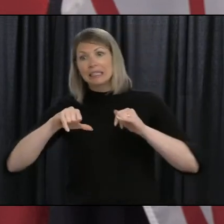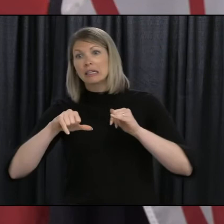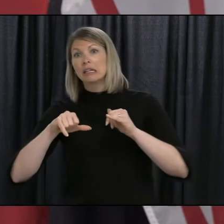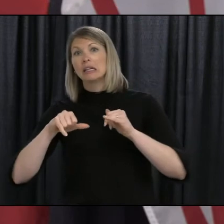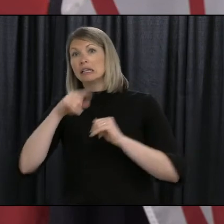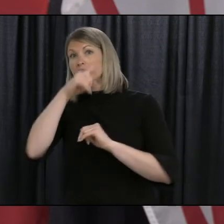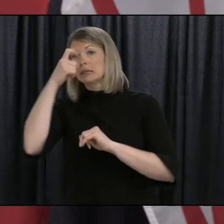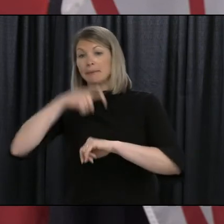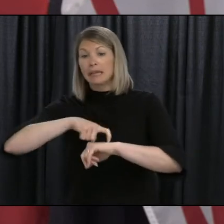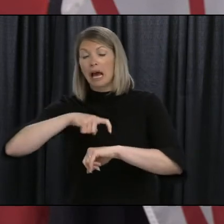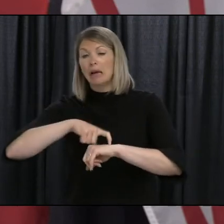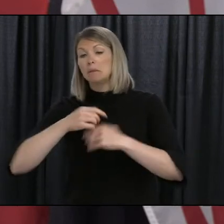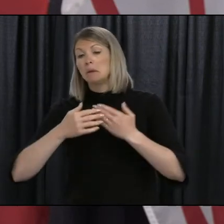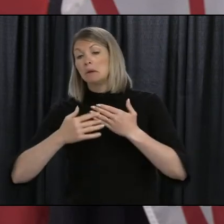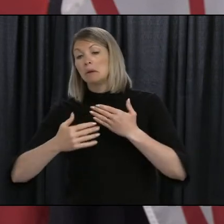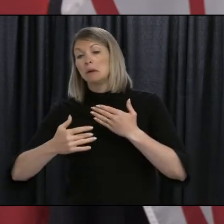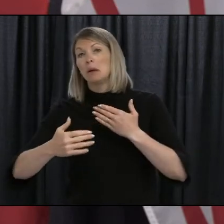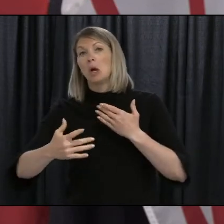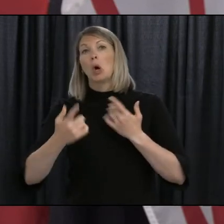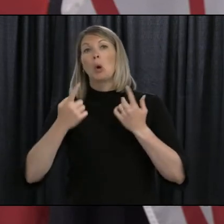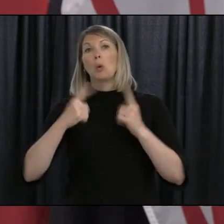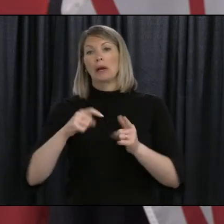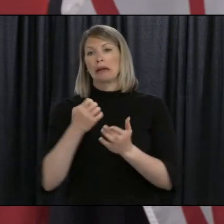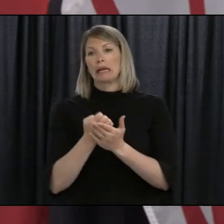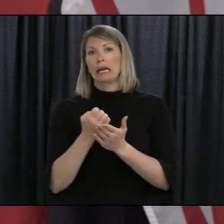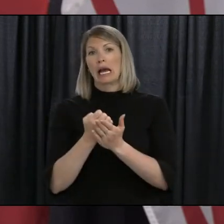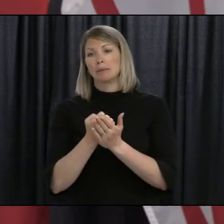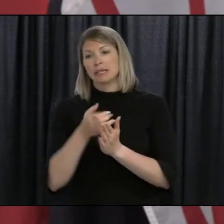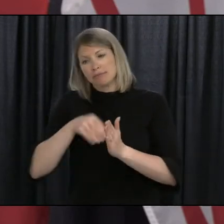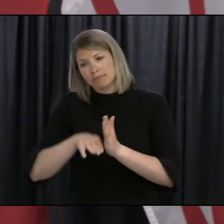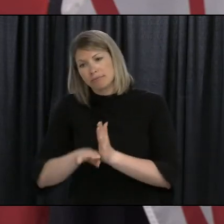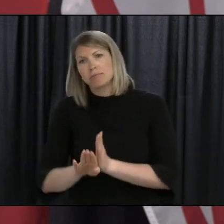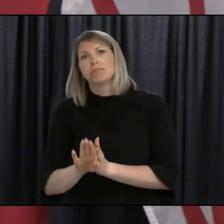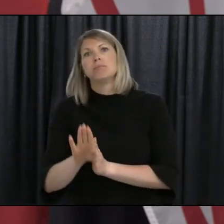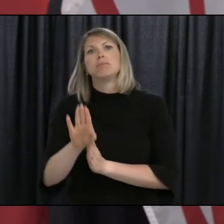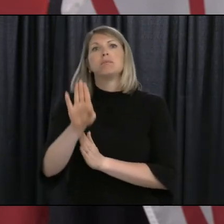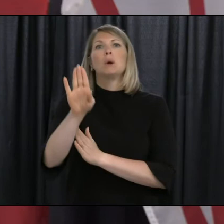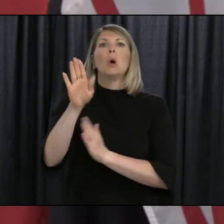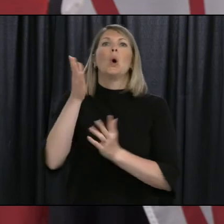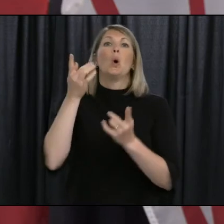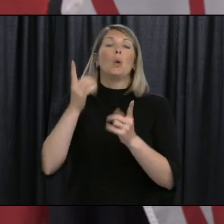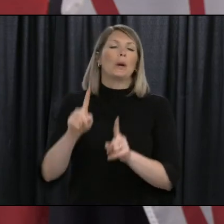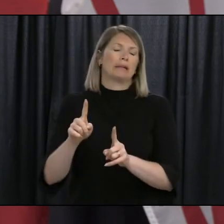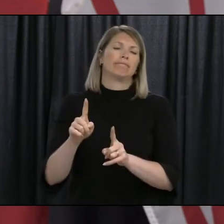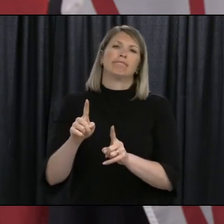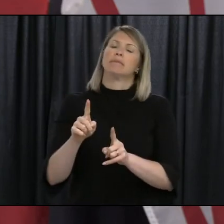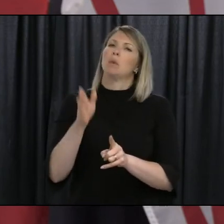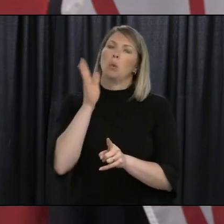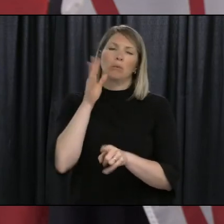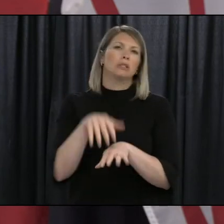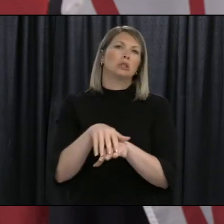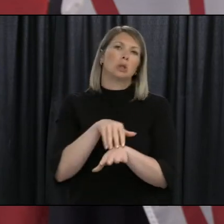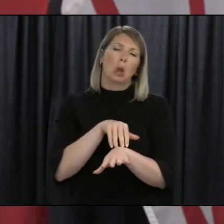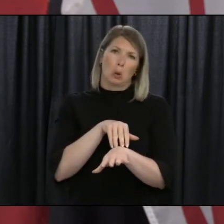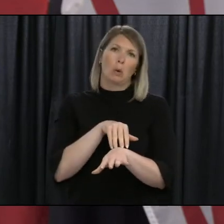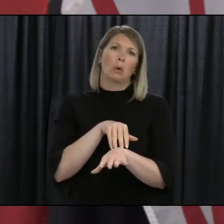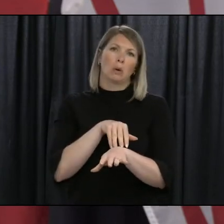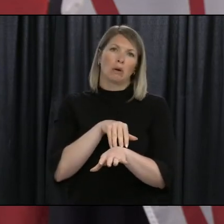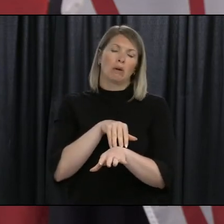that it's going to take some time before the economy rebounds to what it was for certain. So